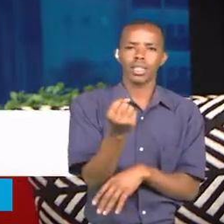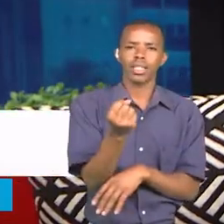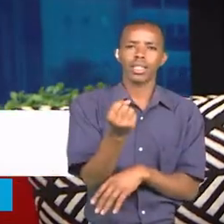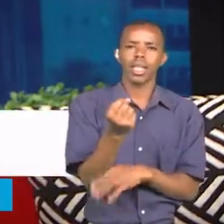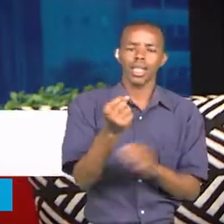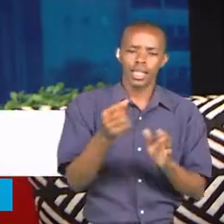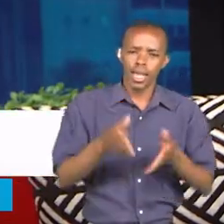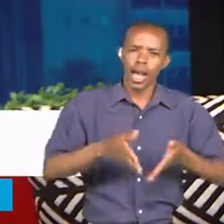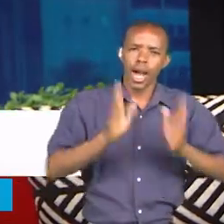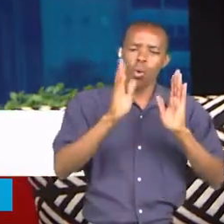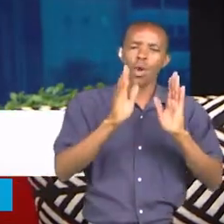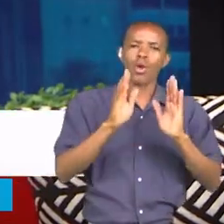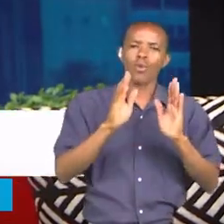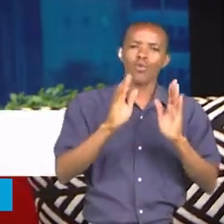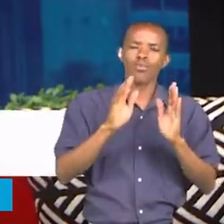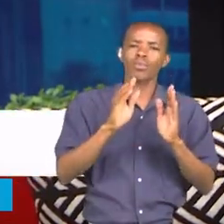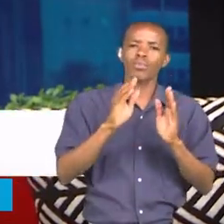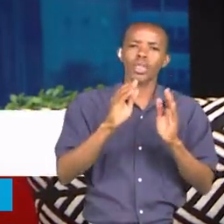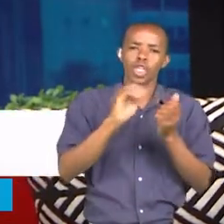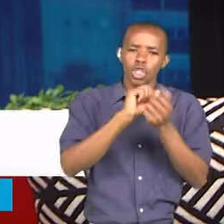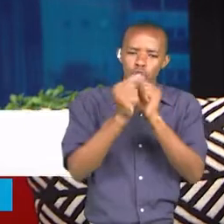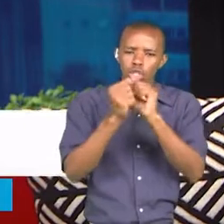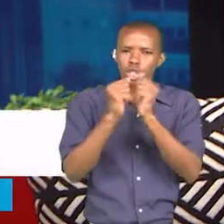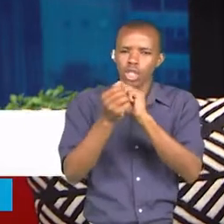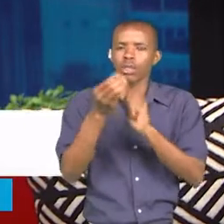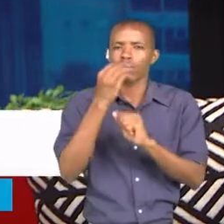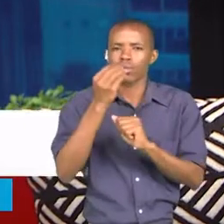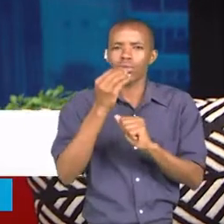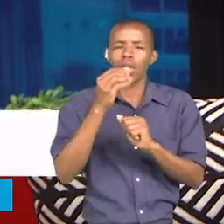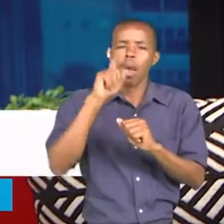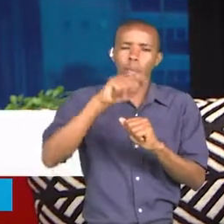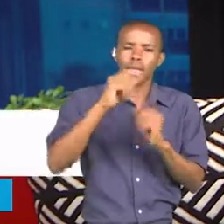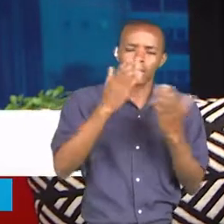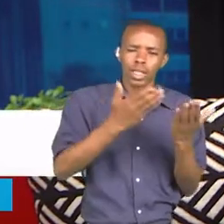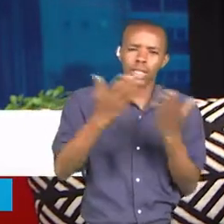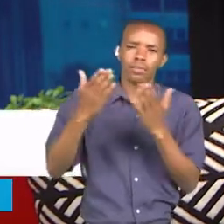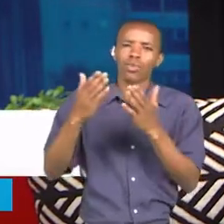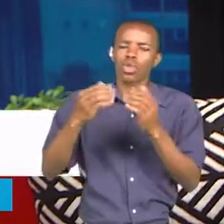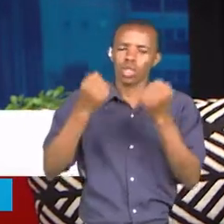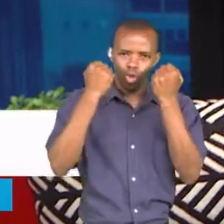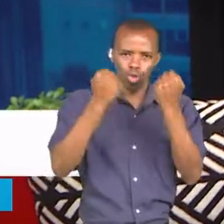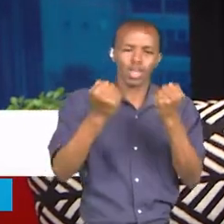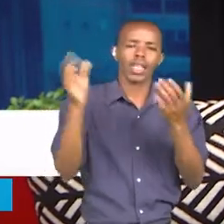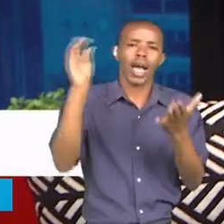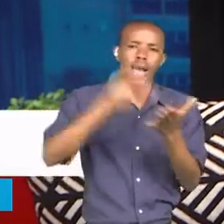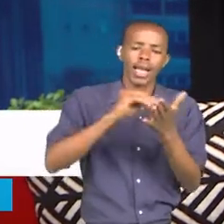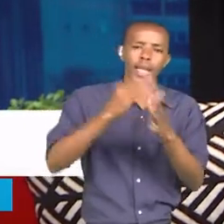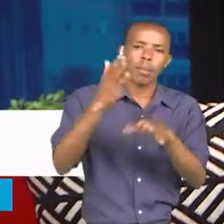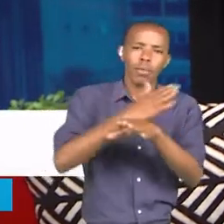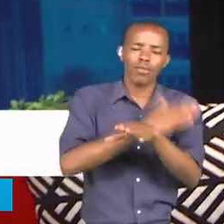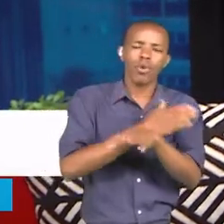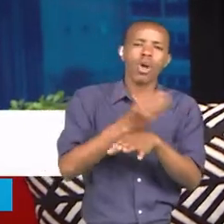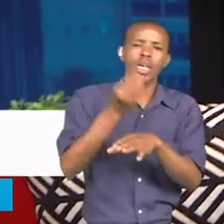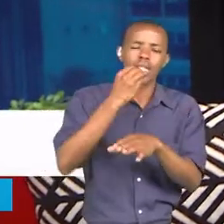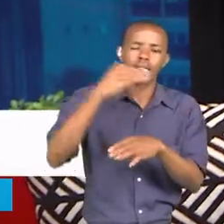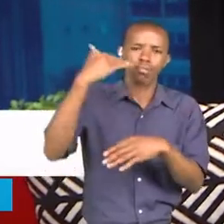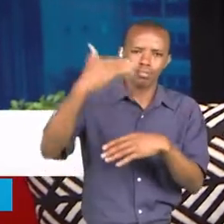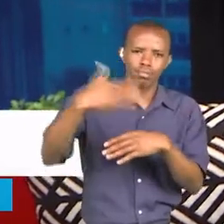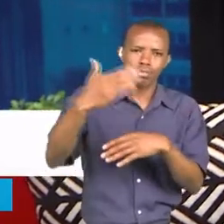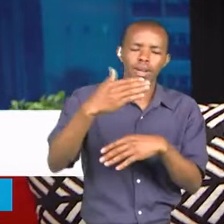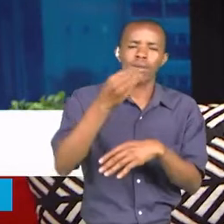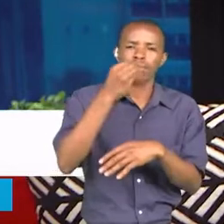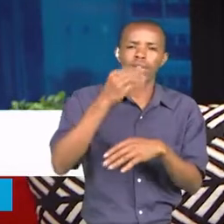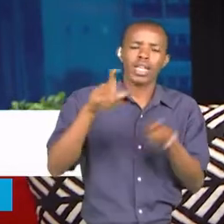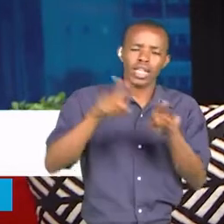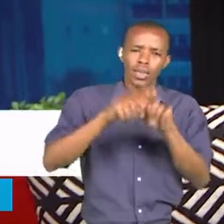of supplementary feeding that has to bring them back to strength, first of all, before they start eating regular meals. So we are also